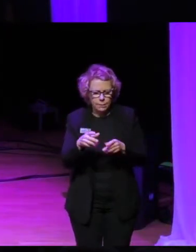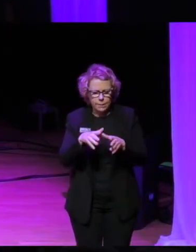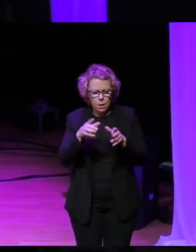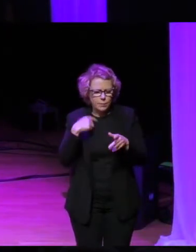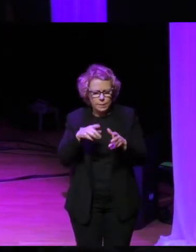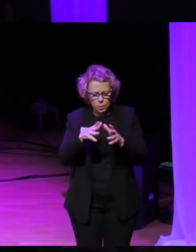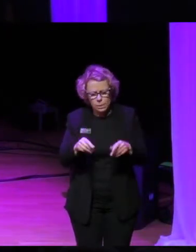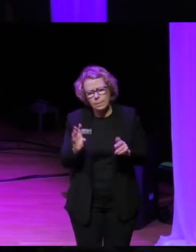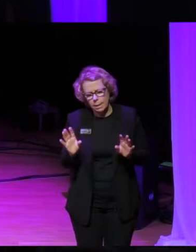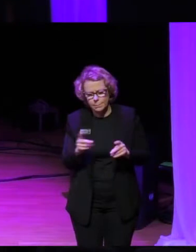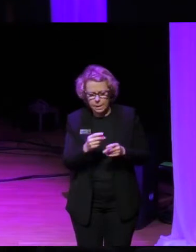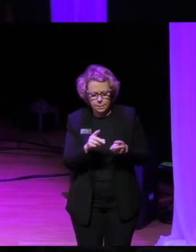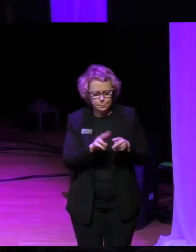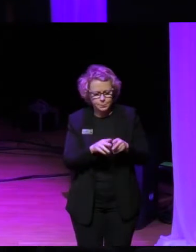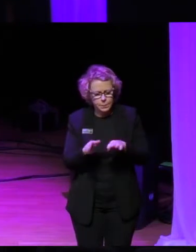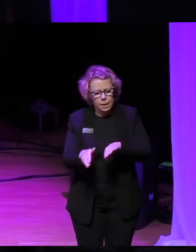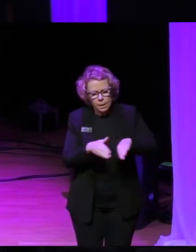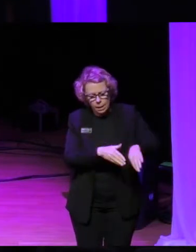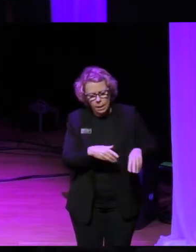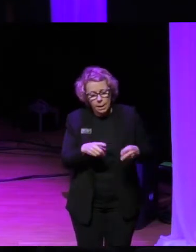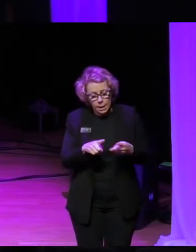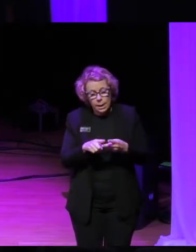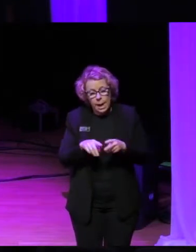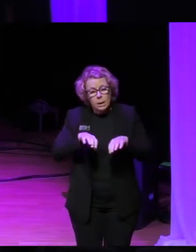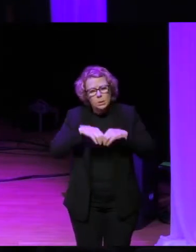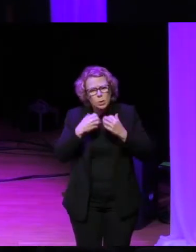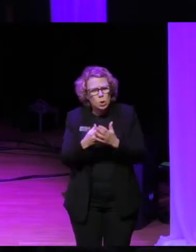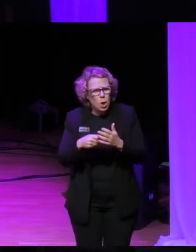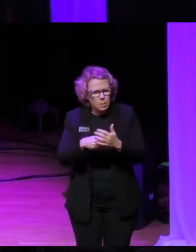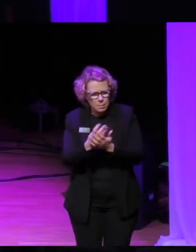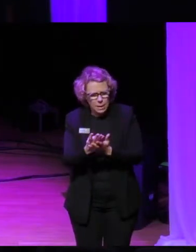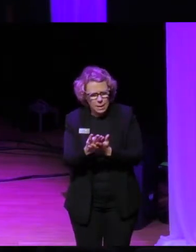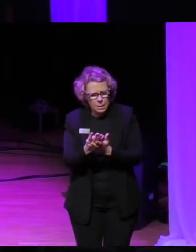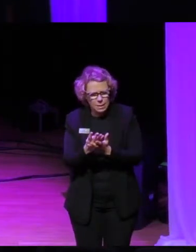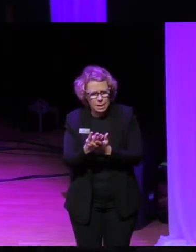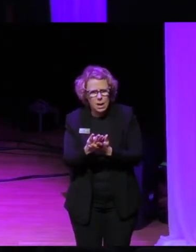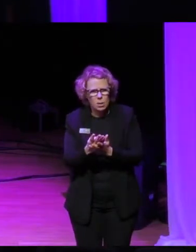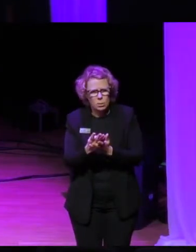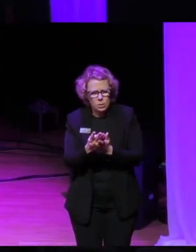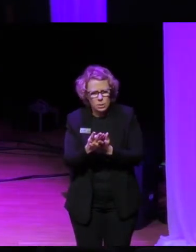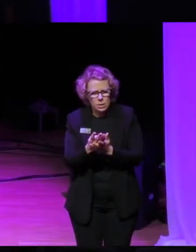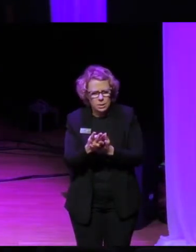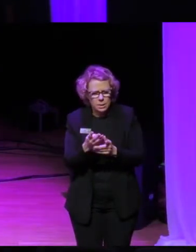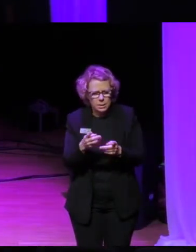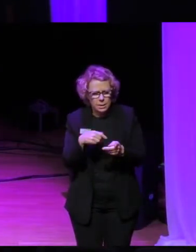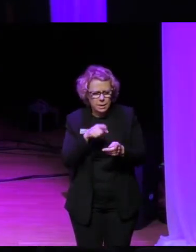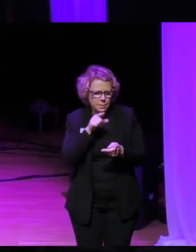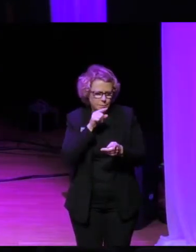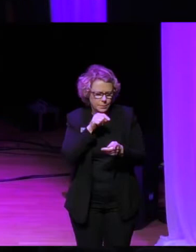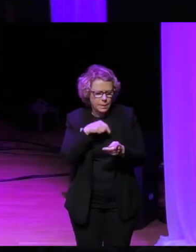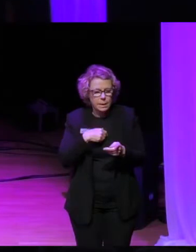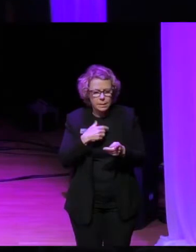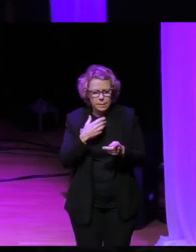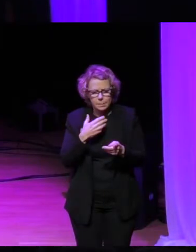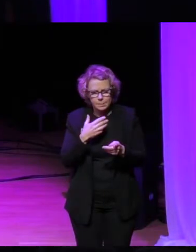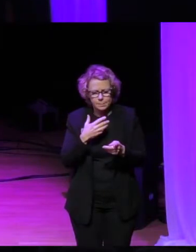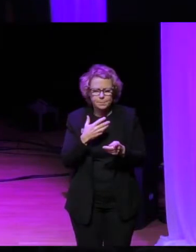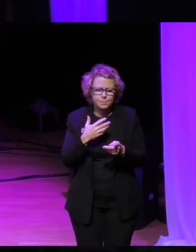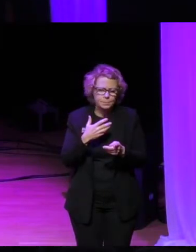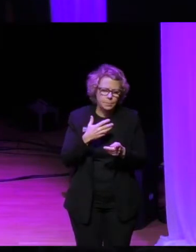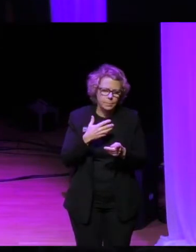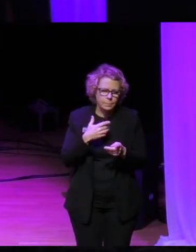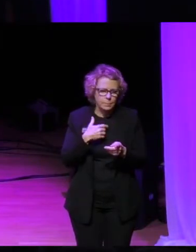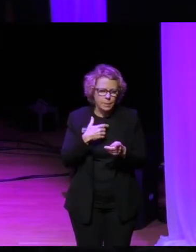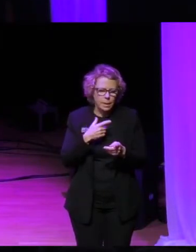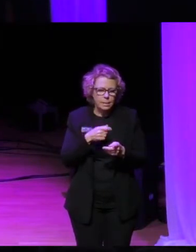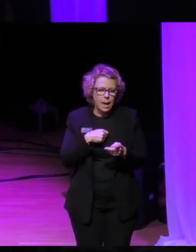of social media and distraction, I think that actually is a nice segue, I think, to talk a little bit about freedom of expression issues in